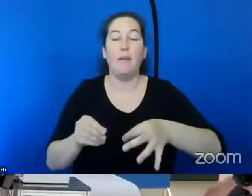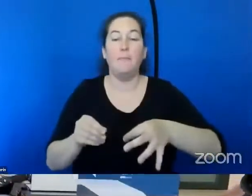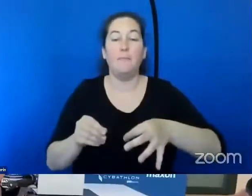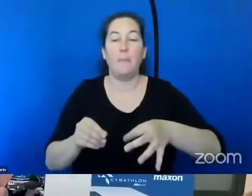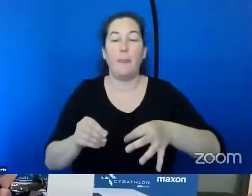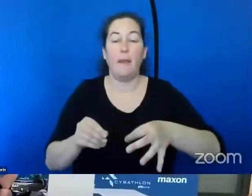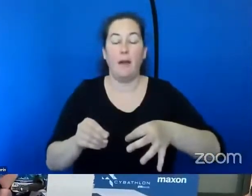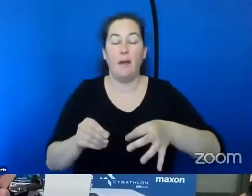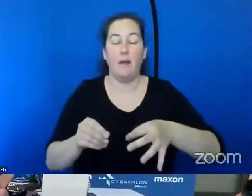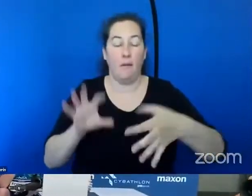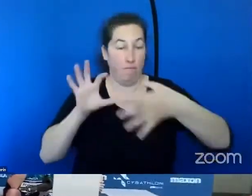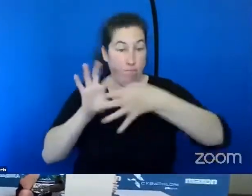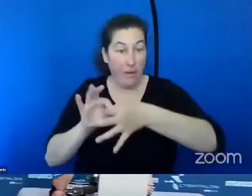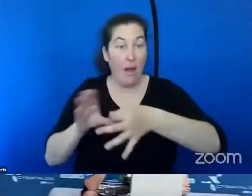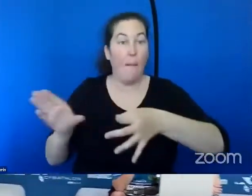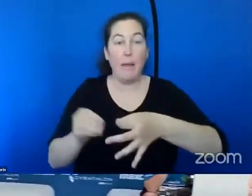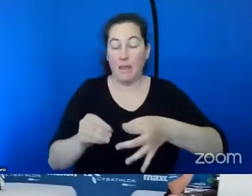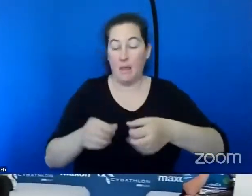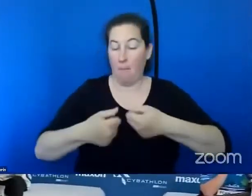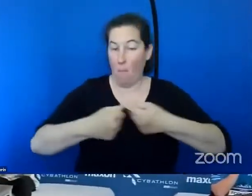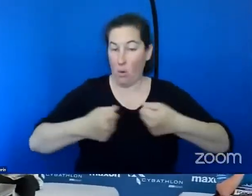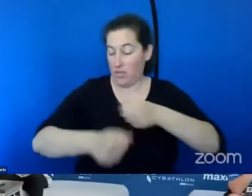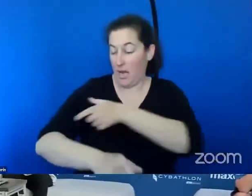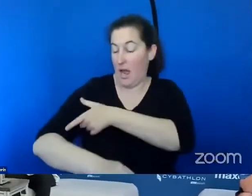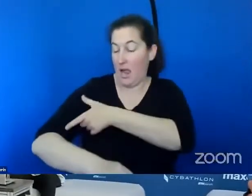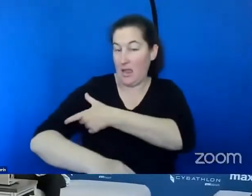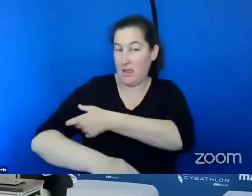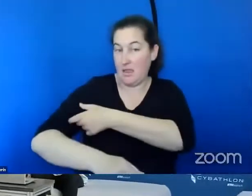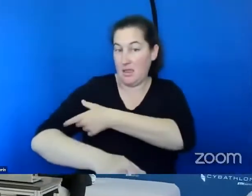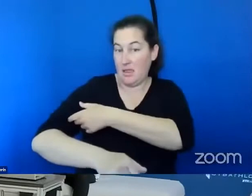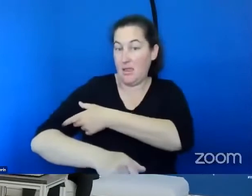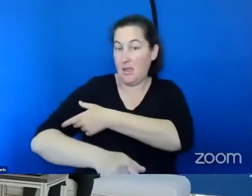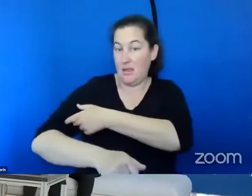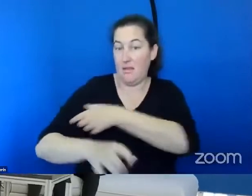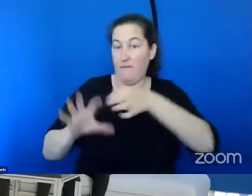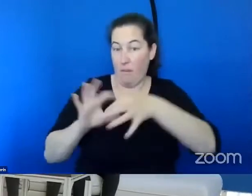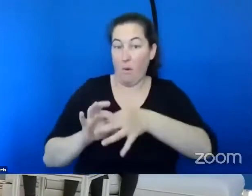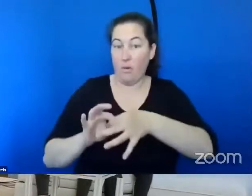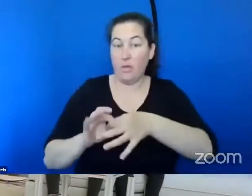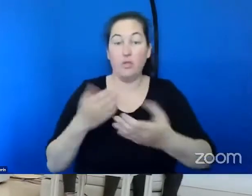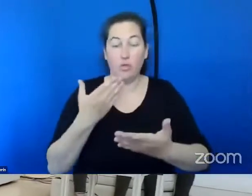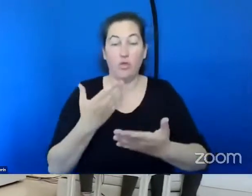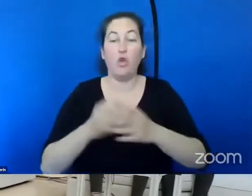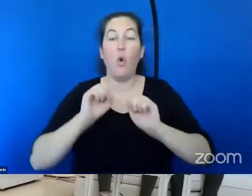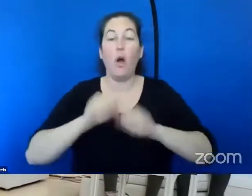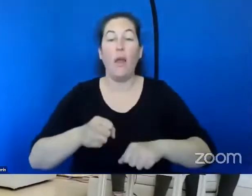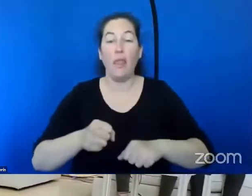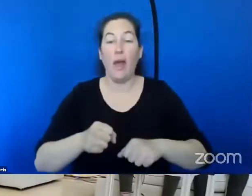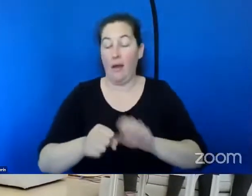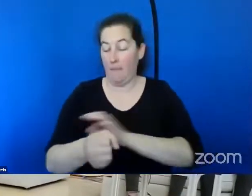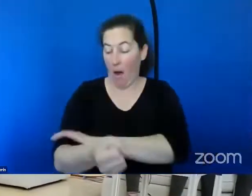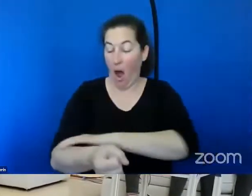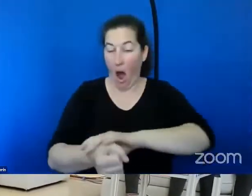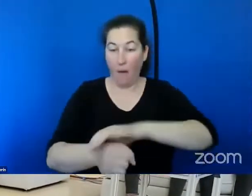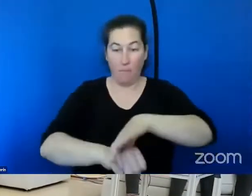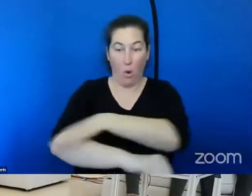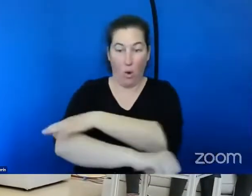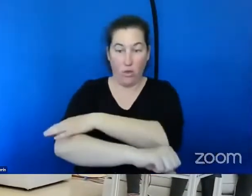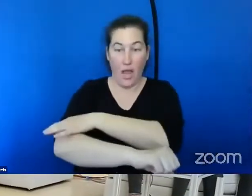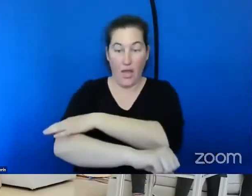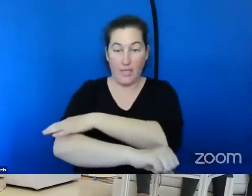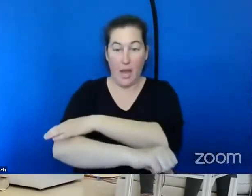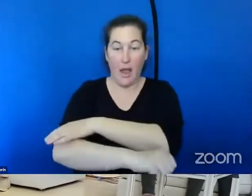away. I have to say, it's running away with Kyle Briggs. Once again, the Arm2U team may be